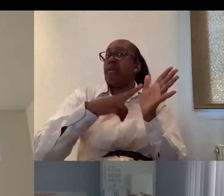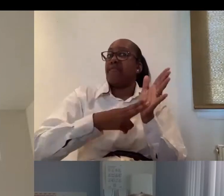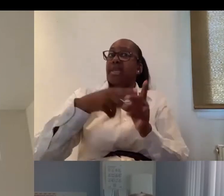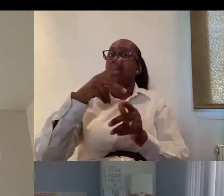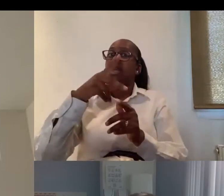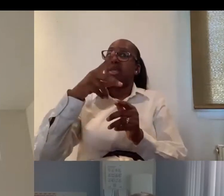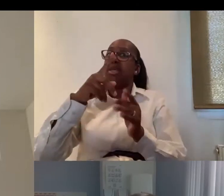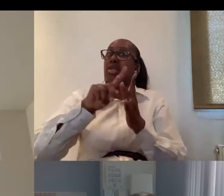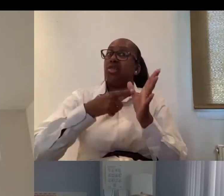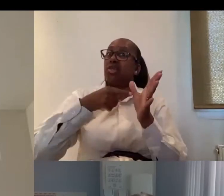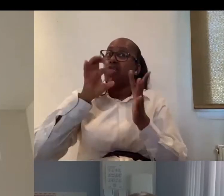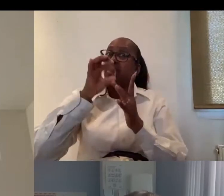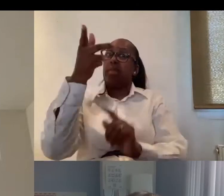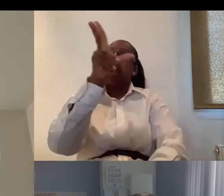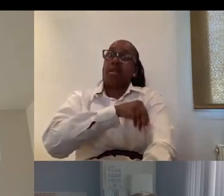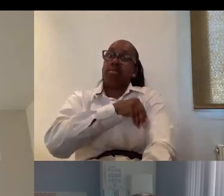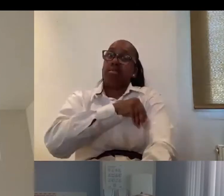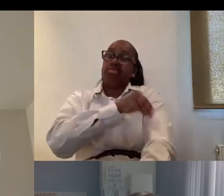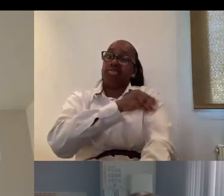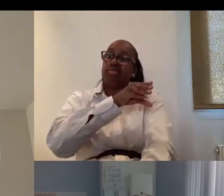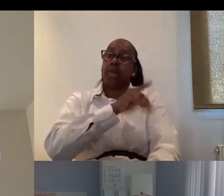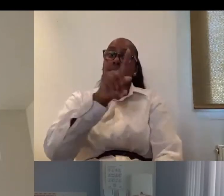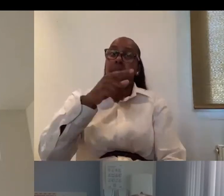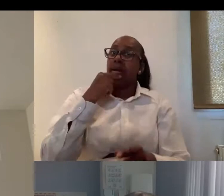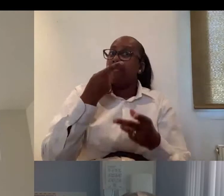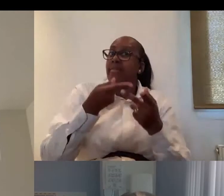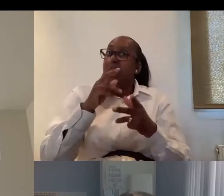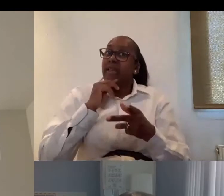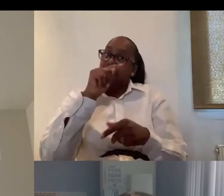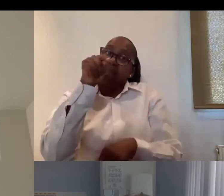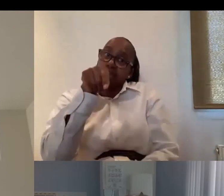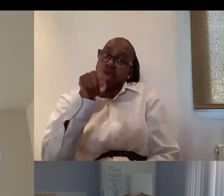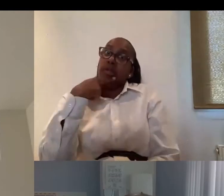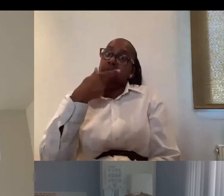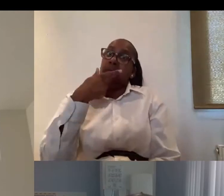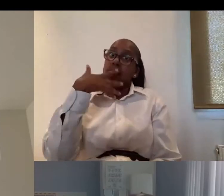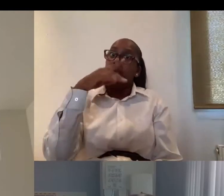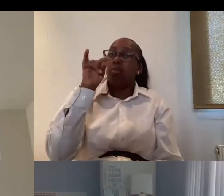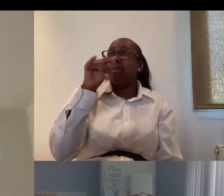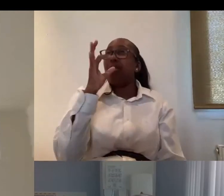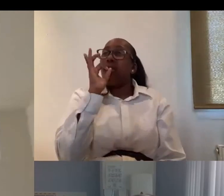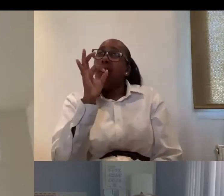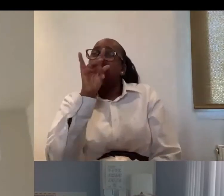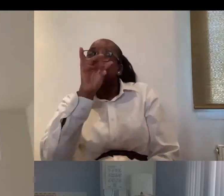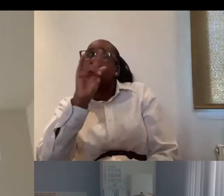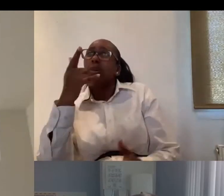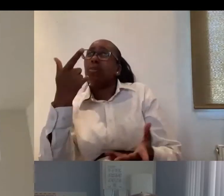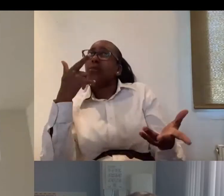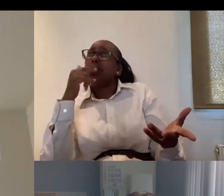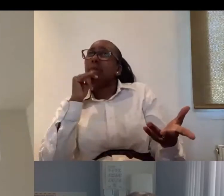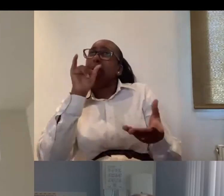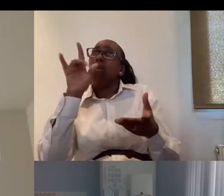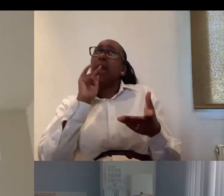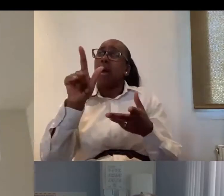case for you, then you may just want to discuss the timing of vaccination to make sure that you have the vaccine at a time when your immune system